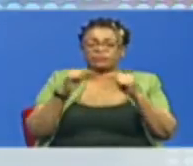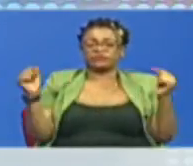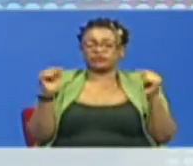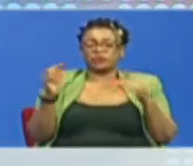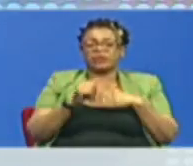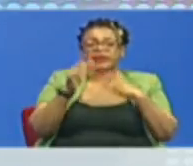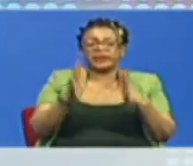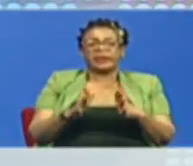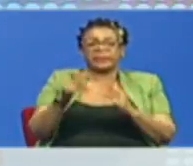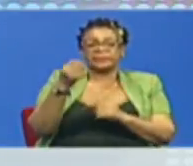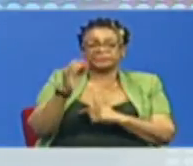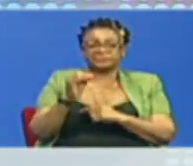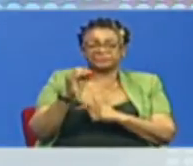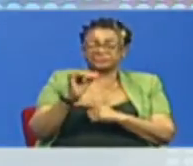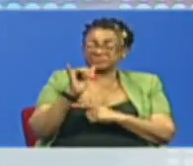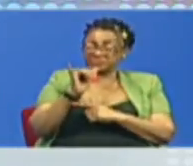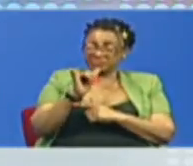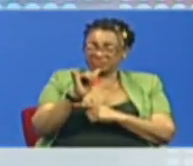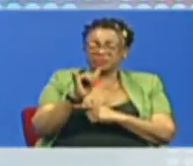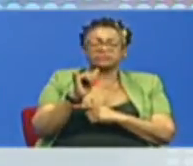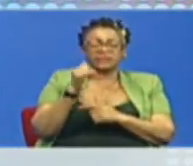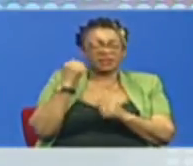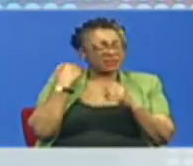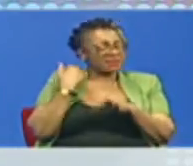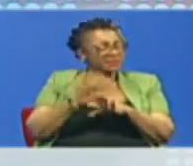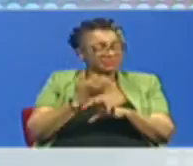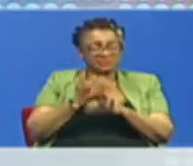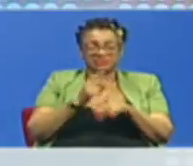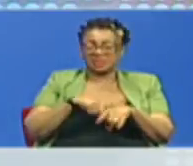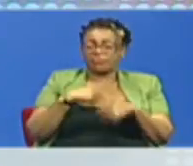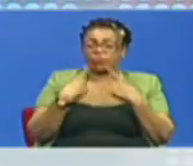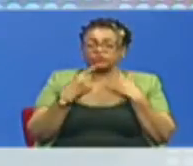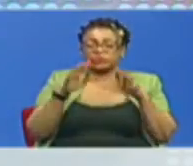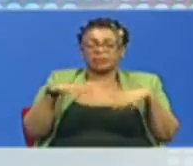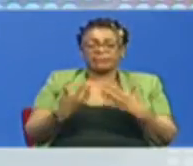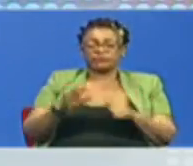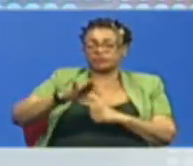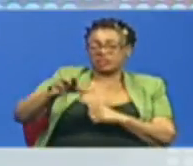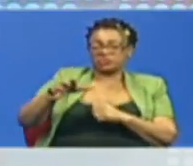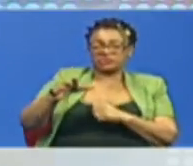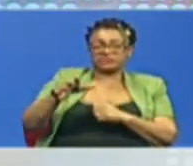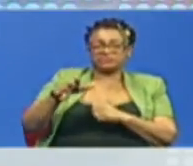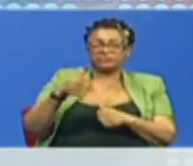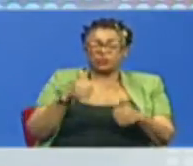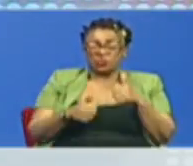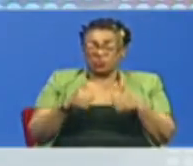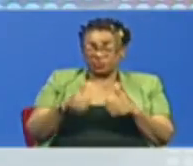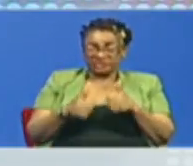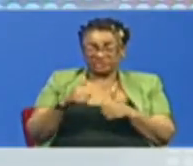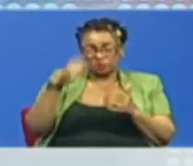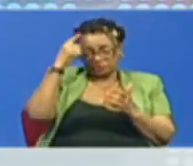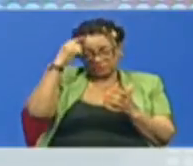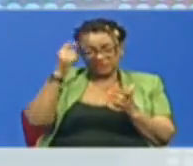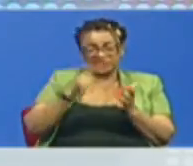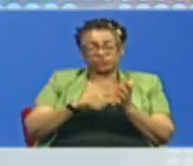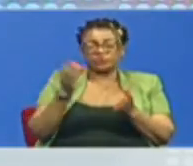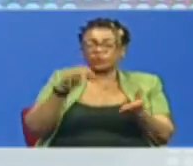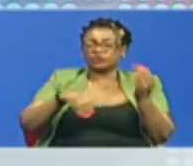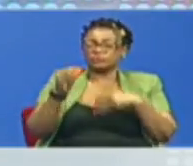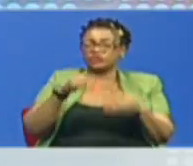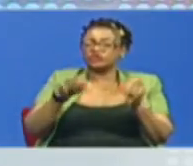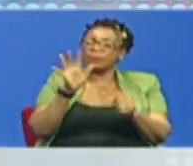So it is a dicey matter when it comes to counties. And a county like that, which is considered to be contributing so much in terms